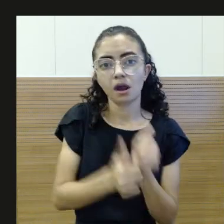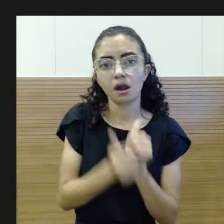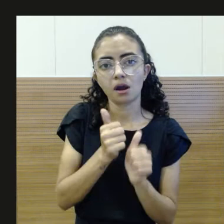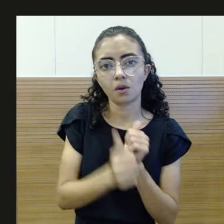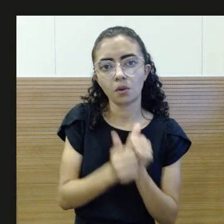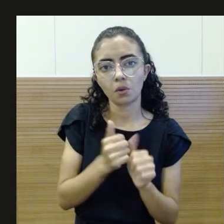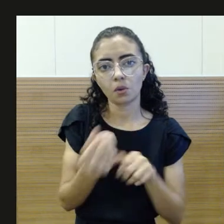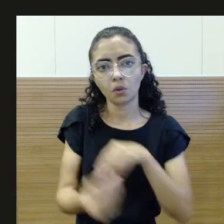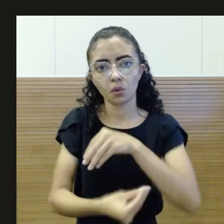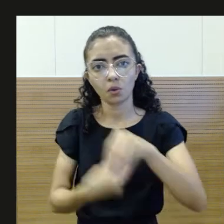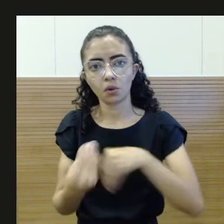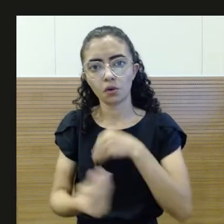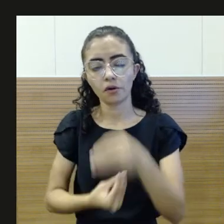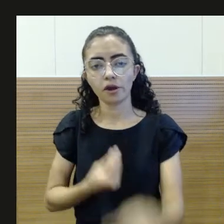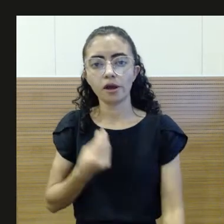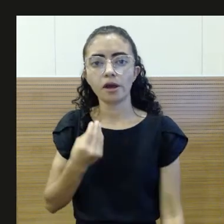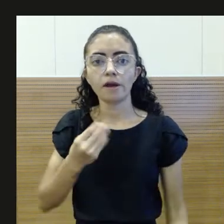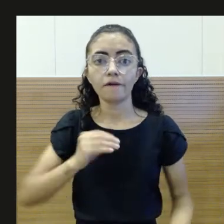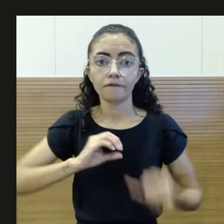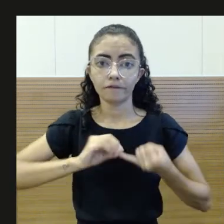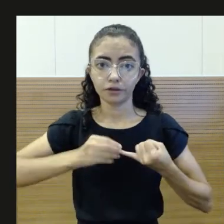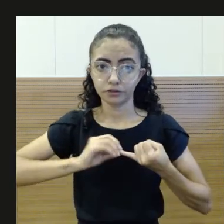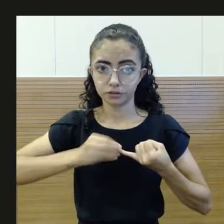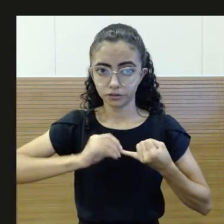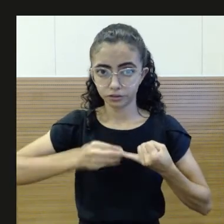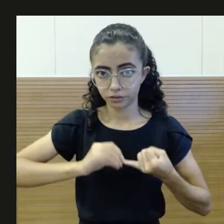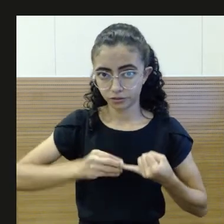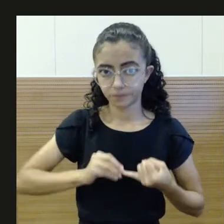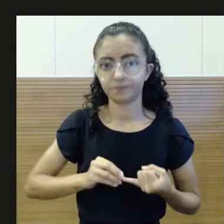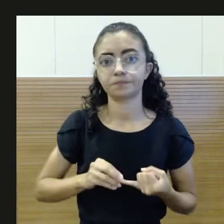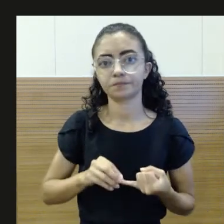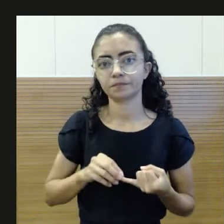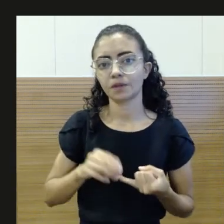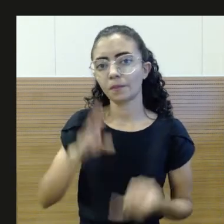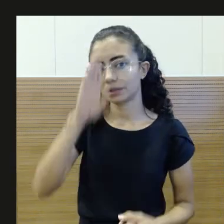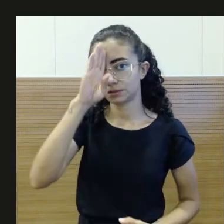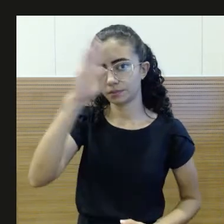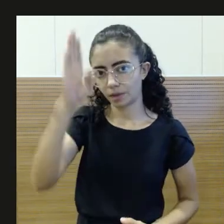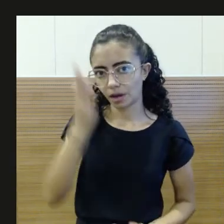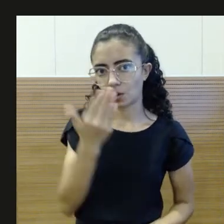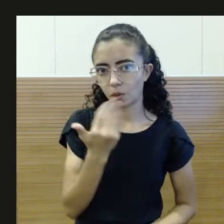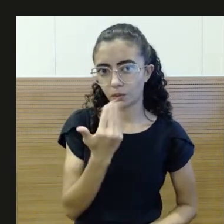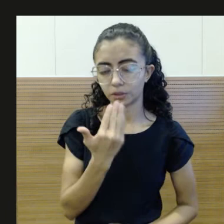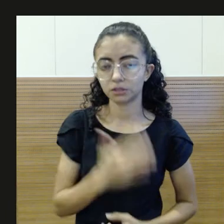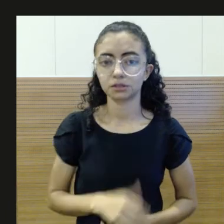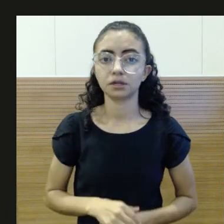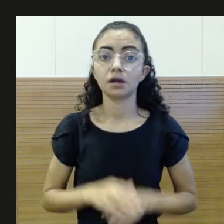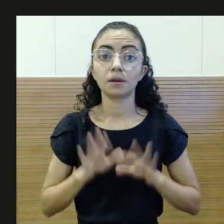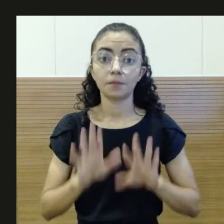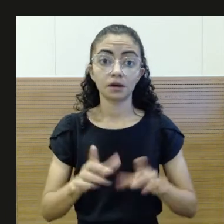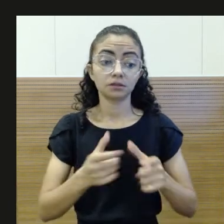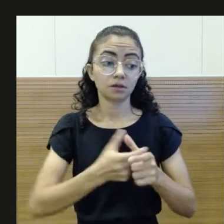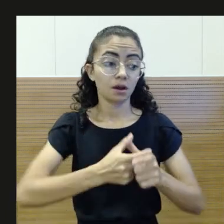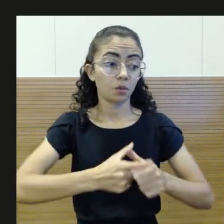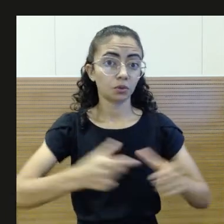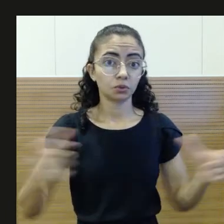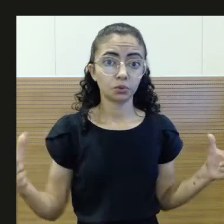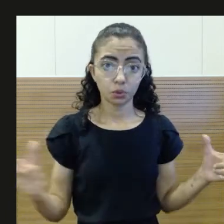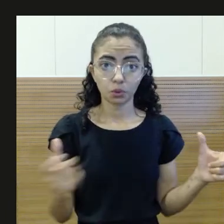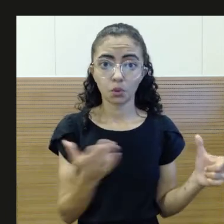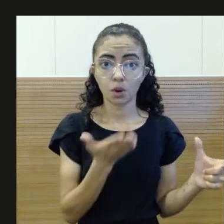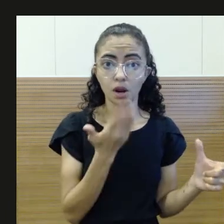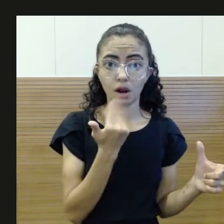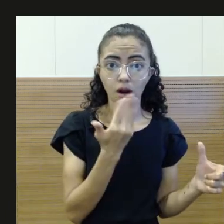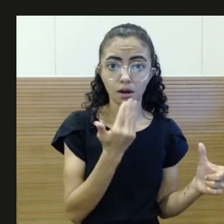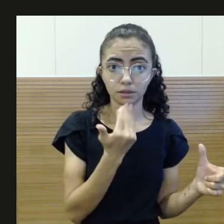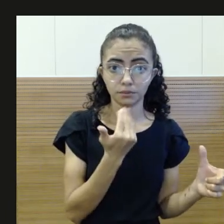The dietary guides, well, besides the recommendation that consider the level of processing, there are other